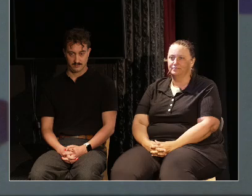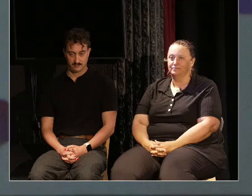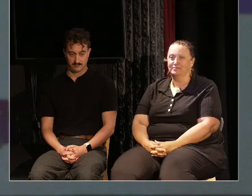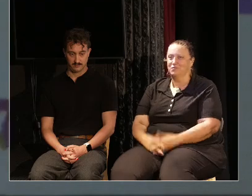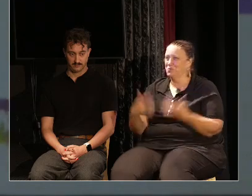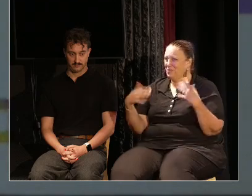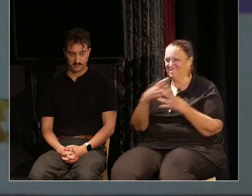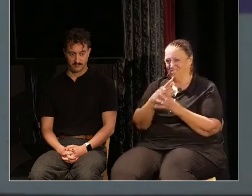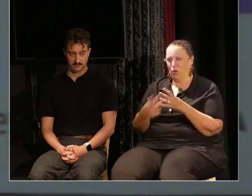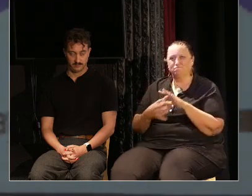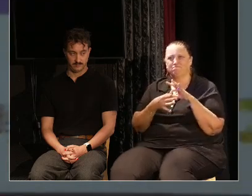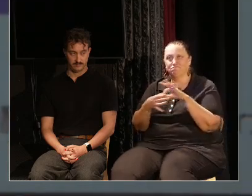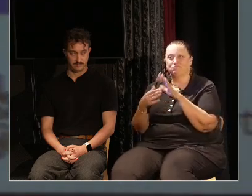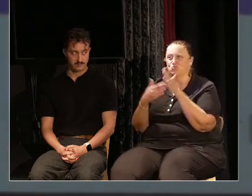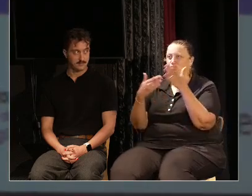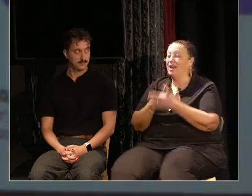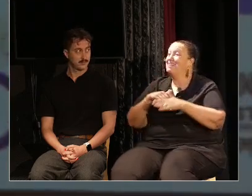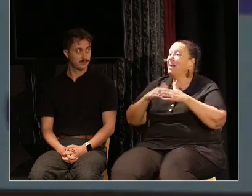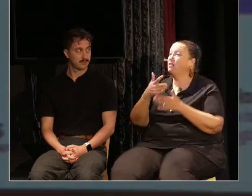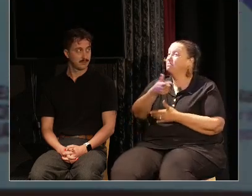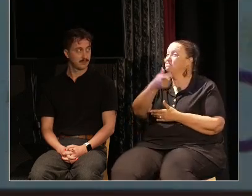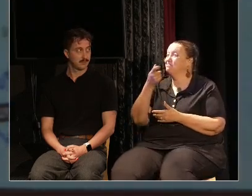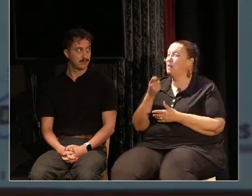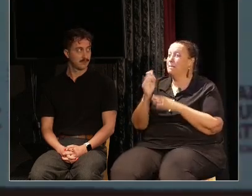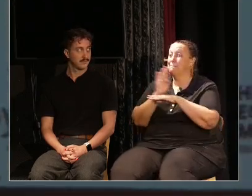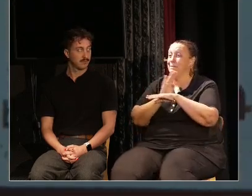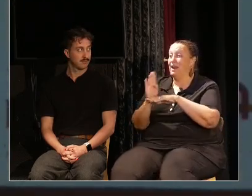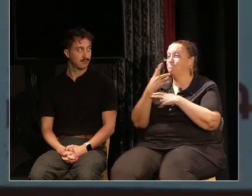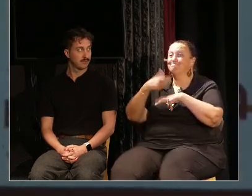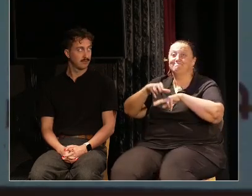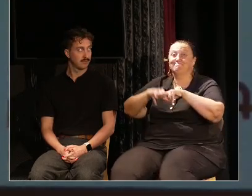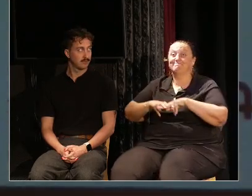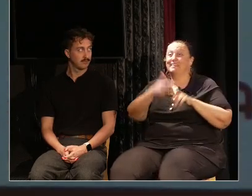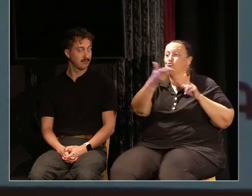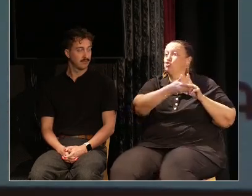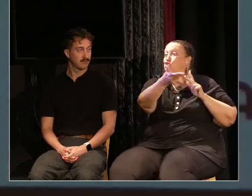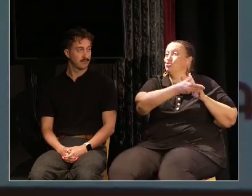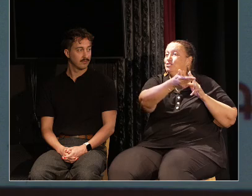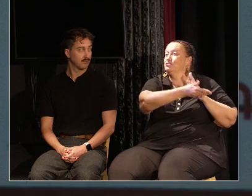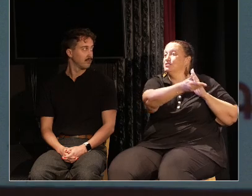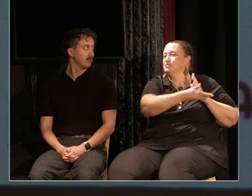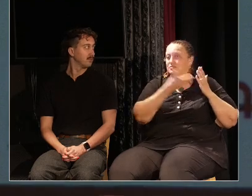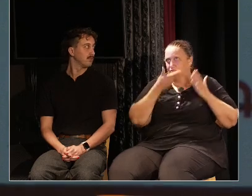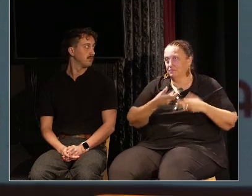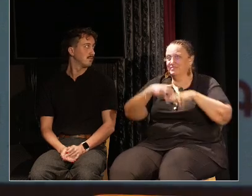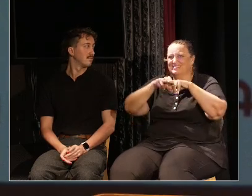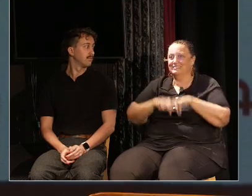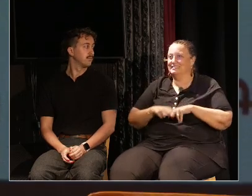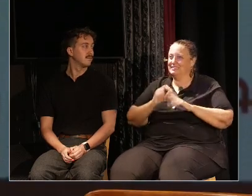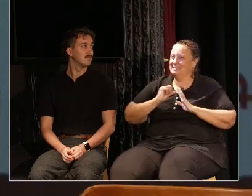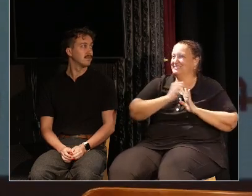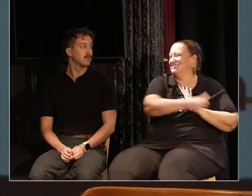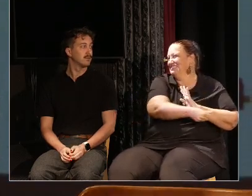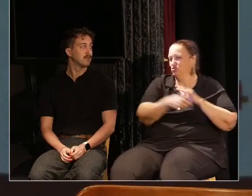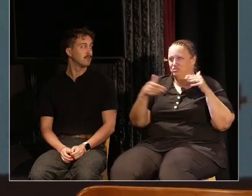All right, now we're going to get on to the panel this evening. I'm going to grab a seat and I'm going to introduce them all out on stage to come and sit down, and then I'll introduce them one